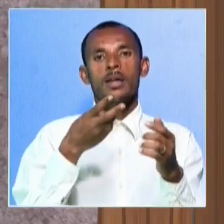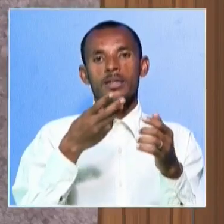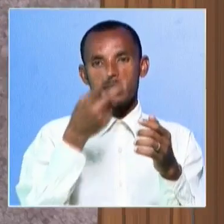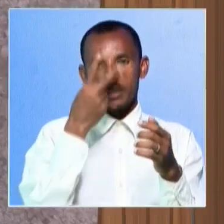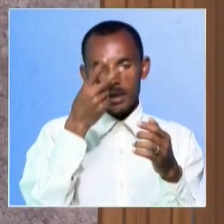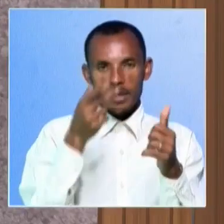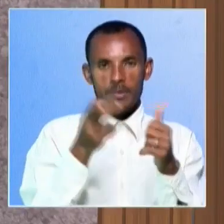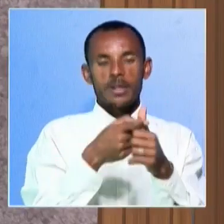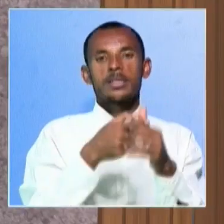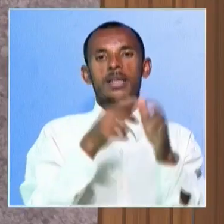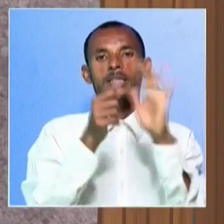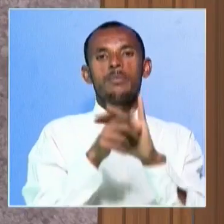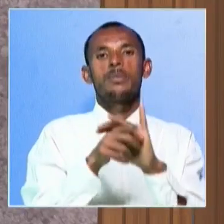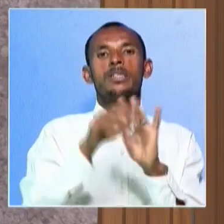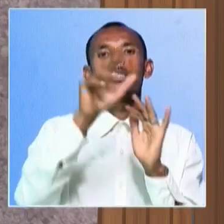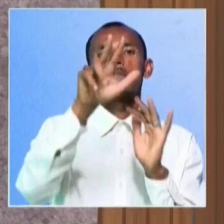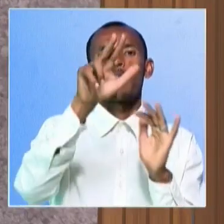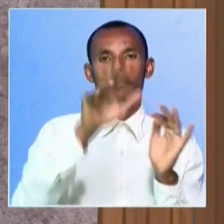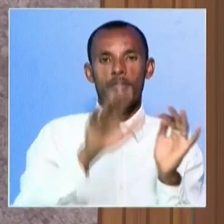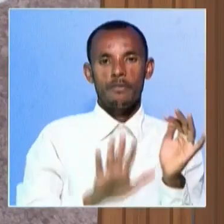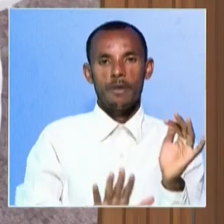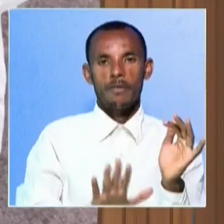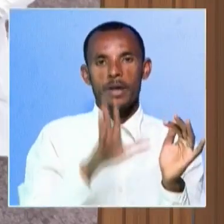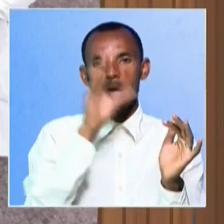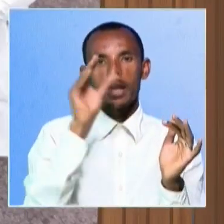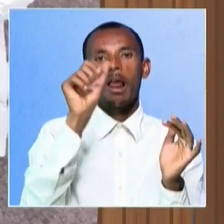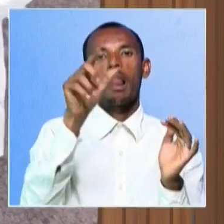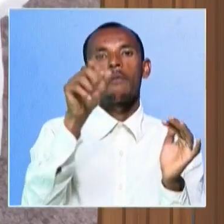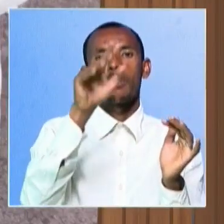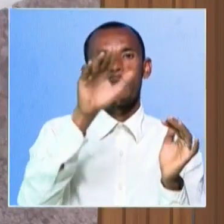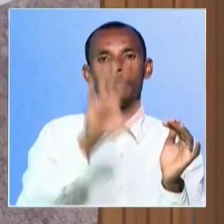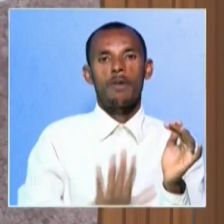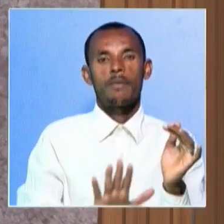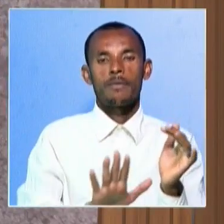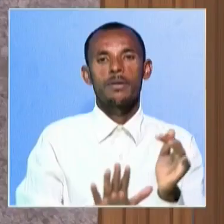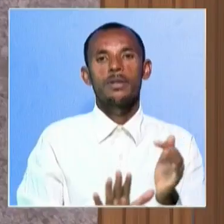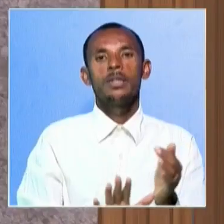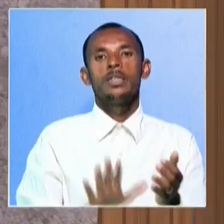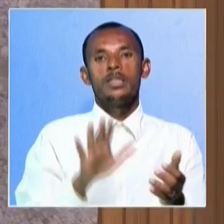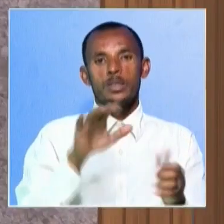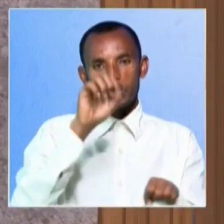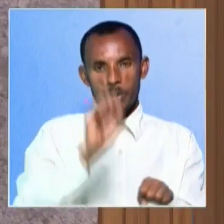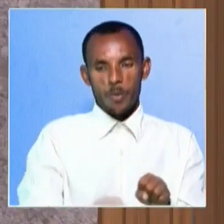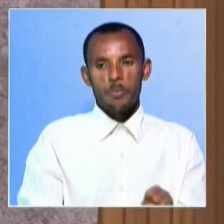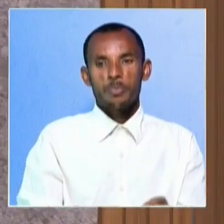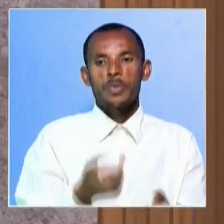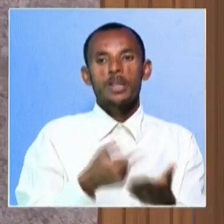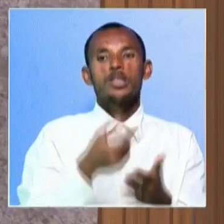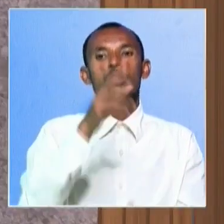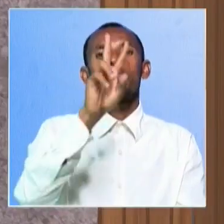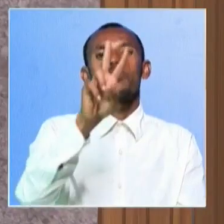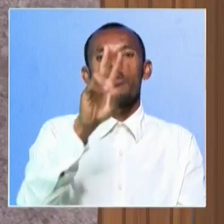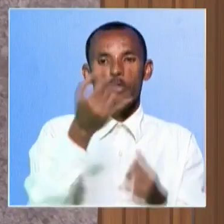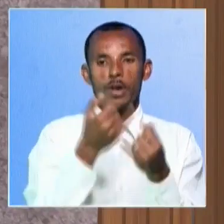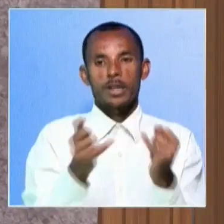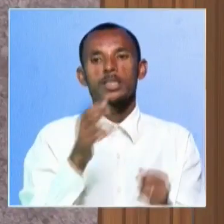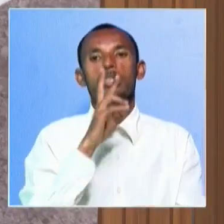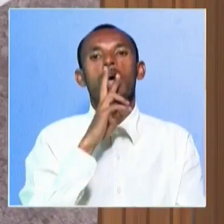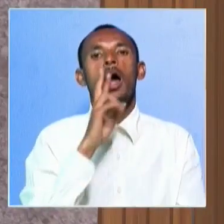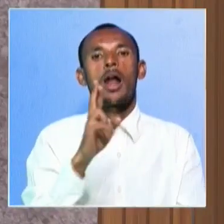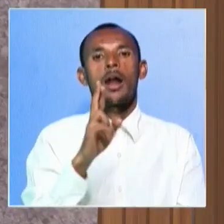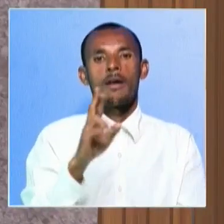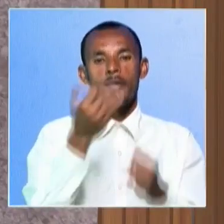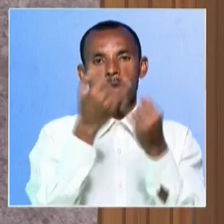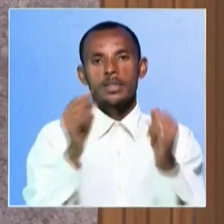example, we have 3 over 5 and 11 over 5. All right, so these two fractions are